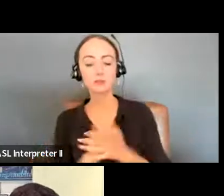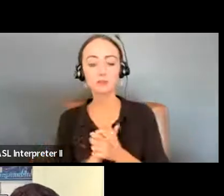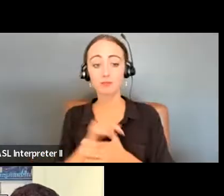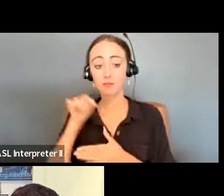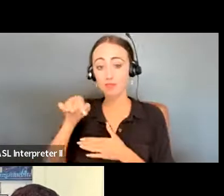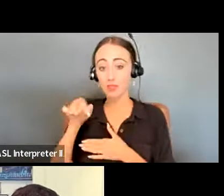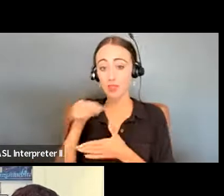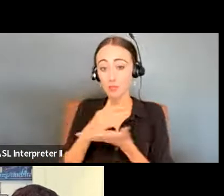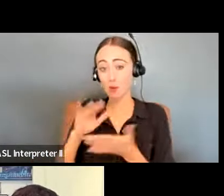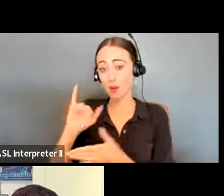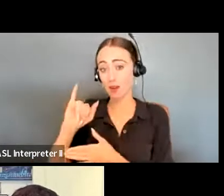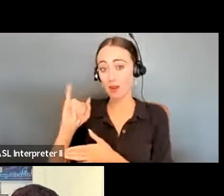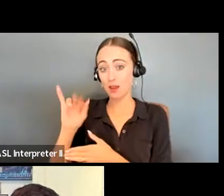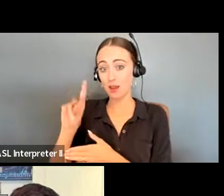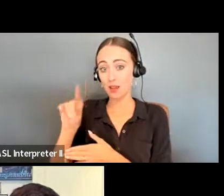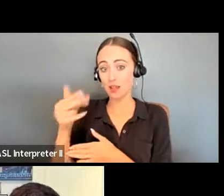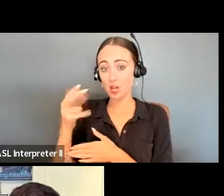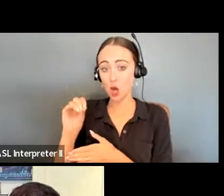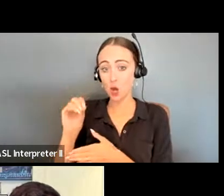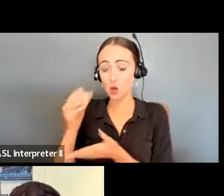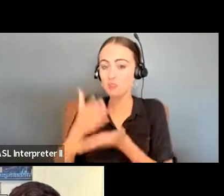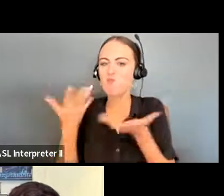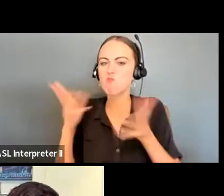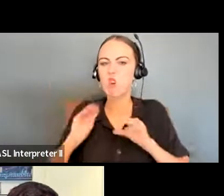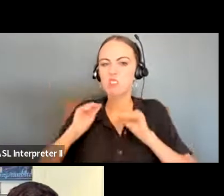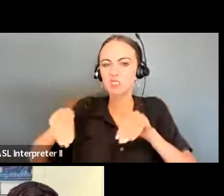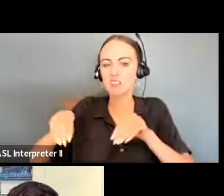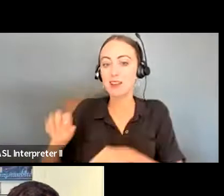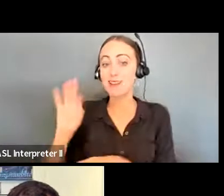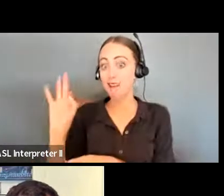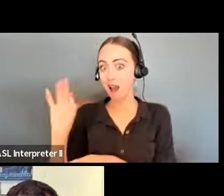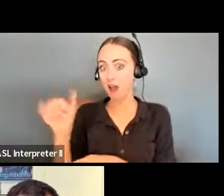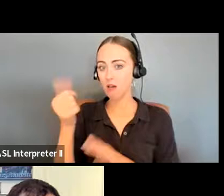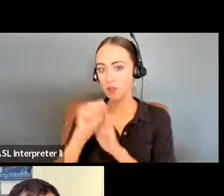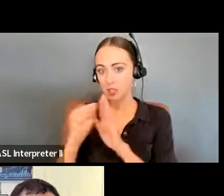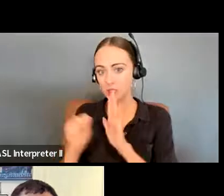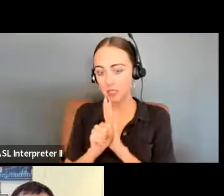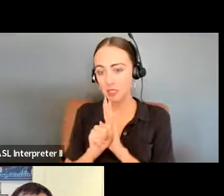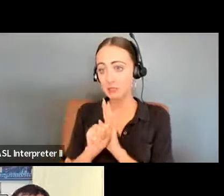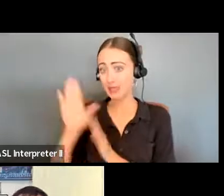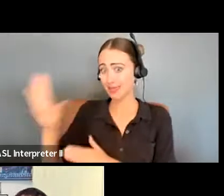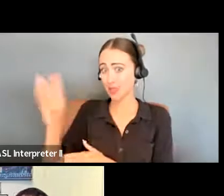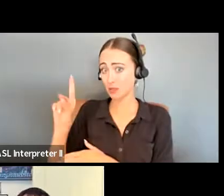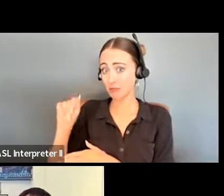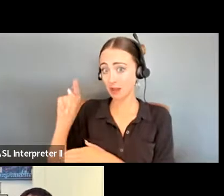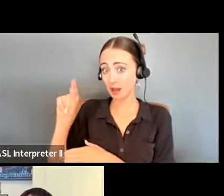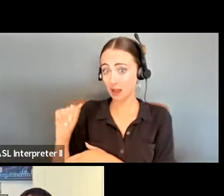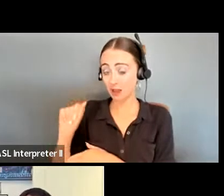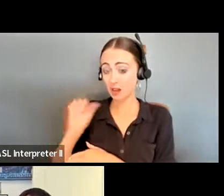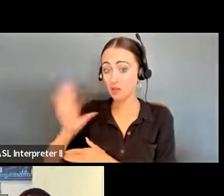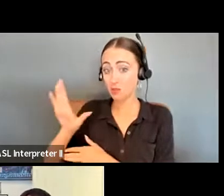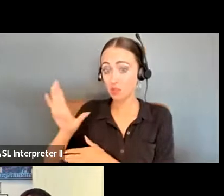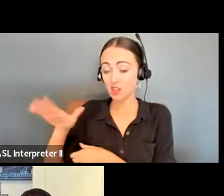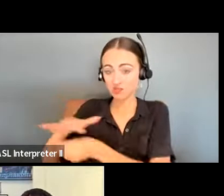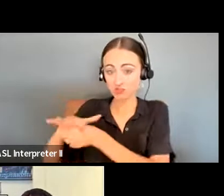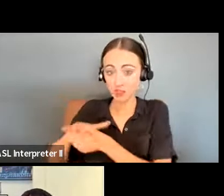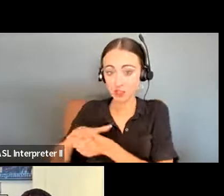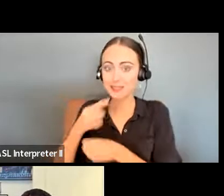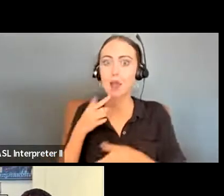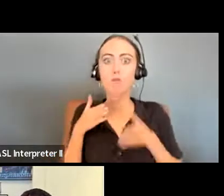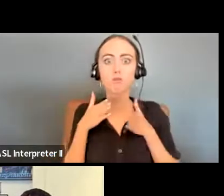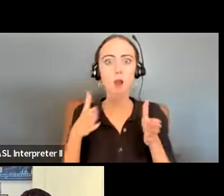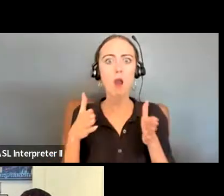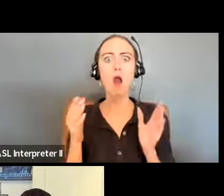part of the Idaho Stop are already in place in 9 other states, and data from those jurisdictions shows that road conditions